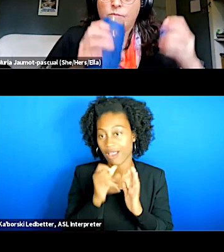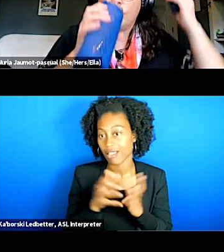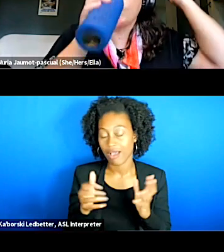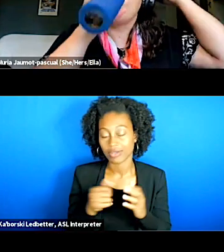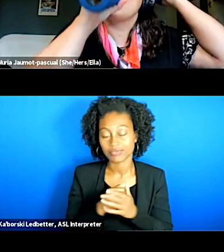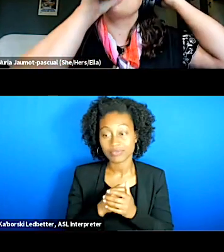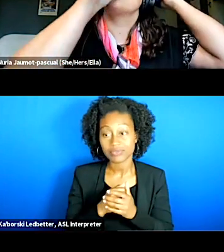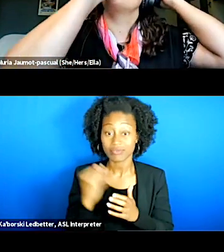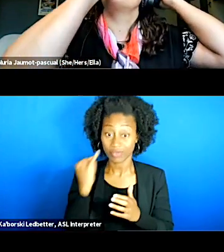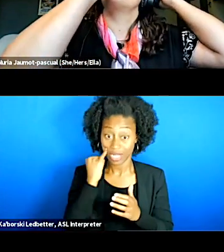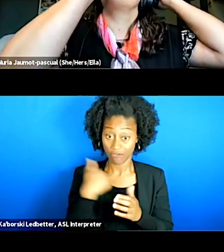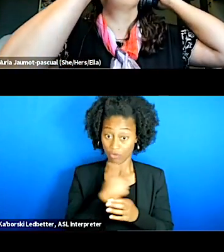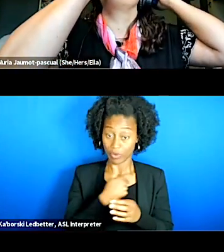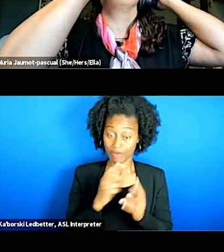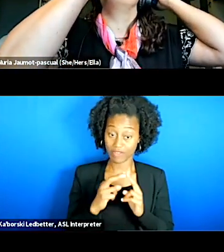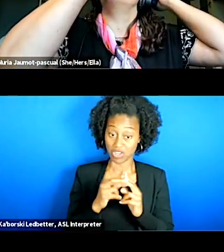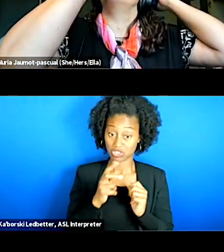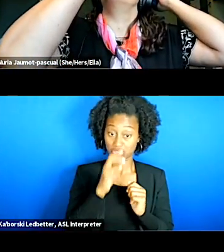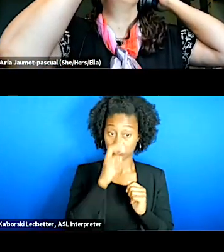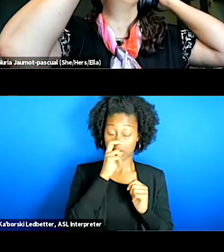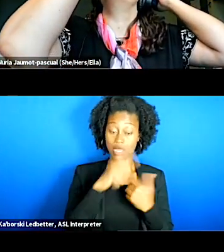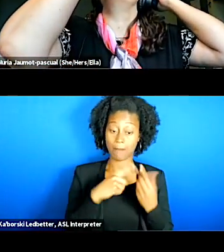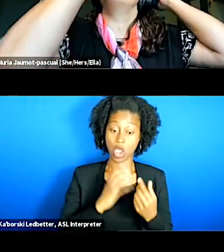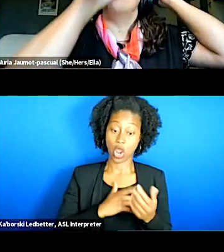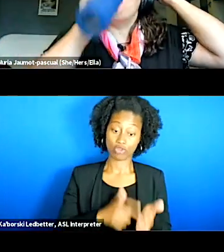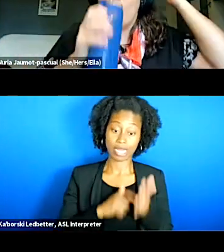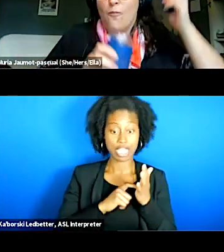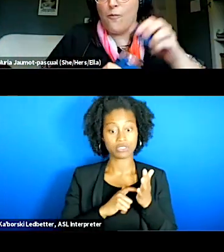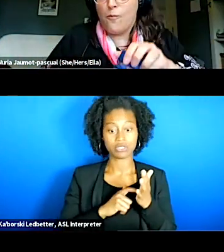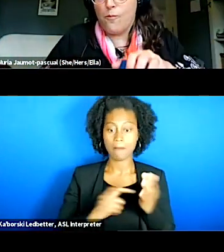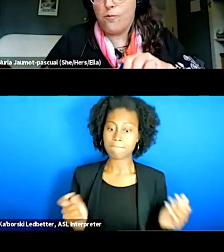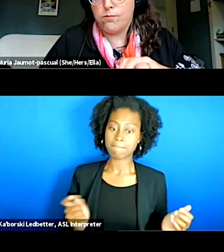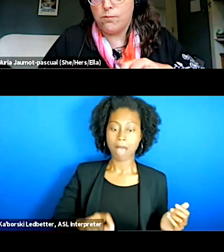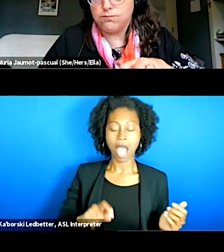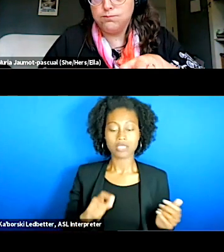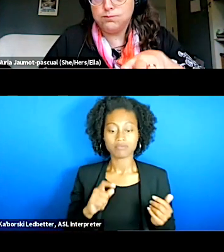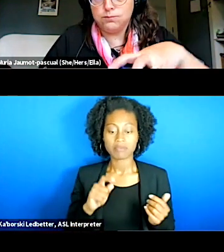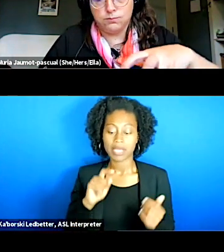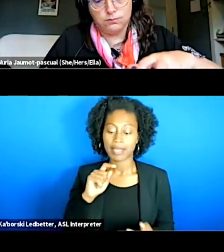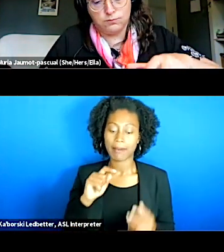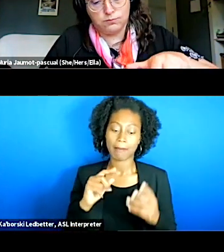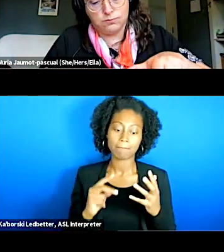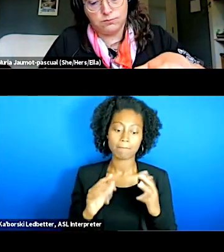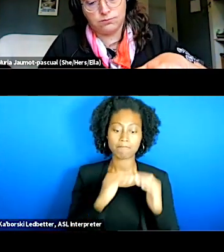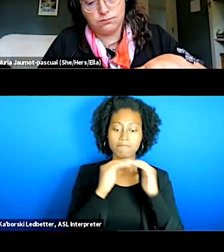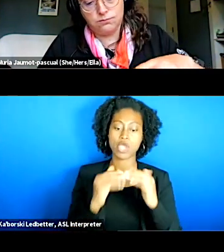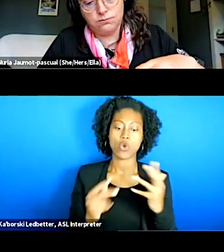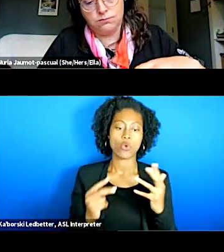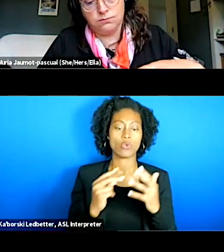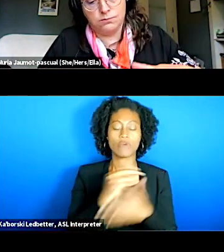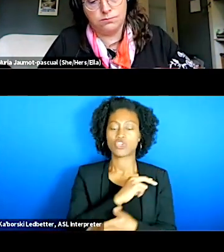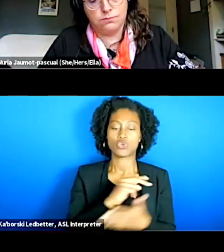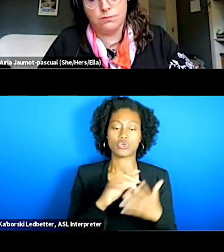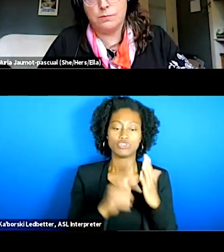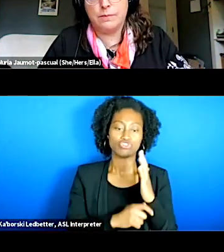going to be very strict with our criteria and say that it must be in peer-reviewed journals,